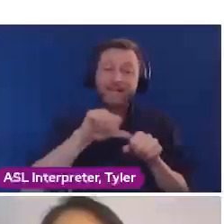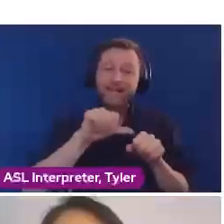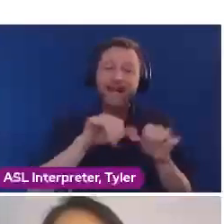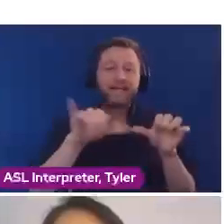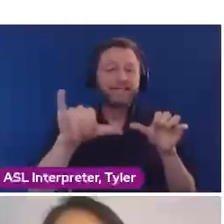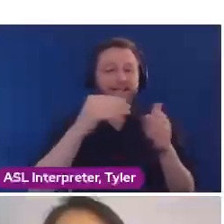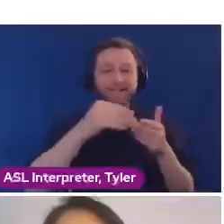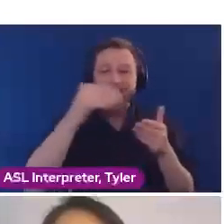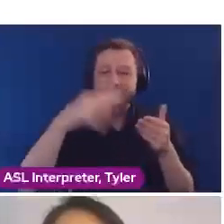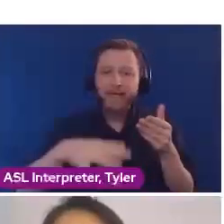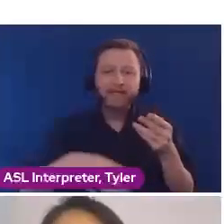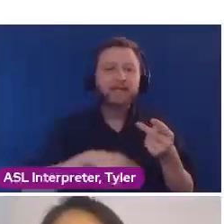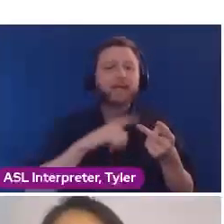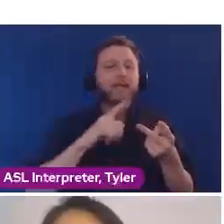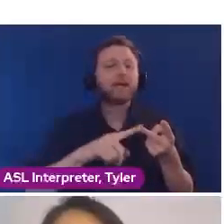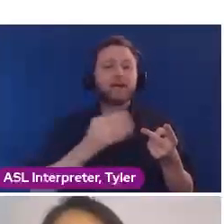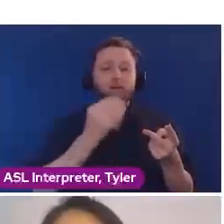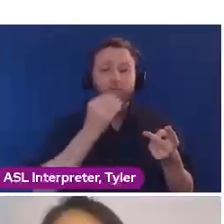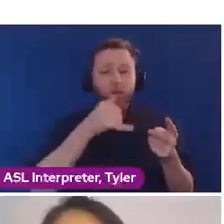the price of